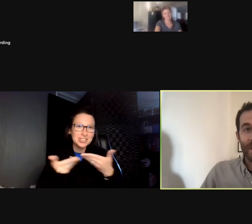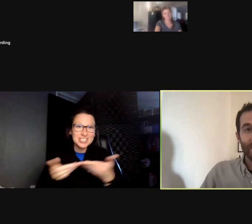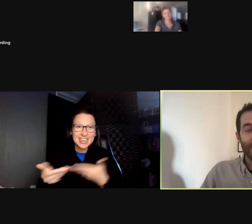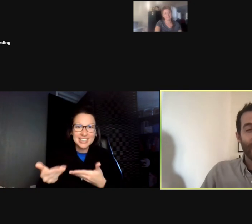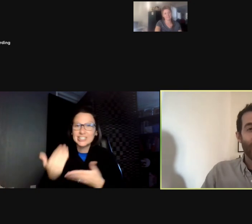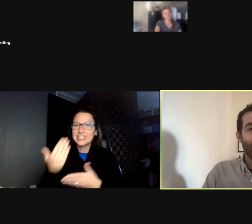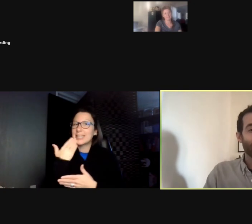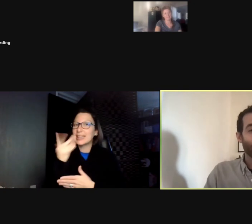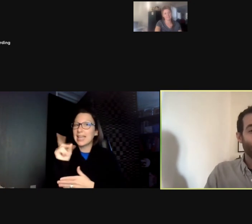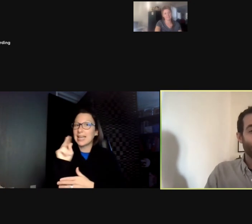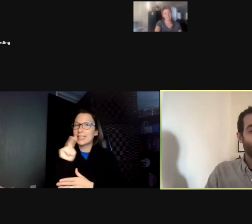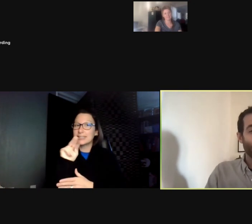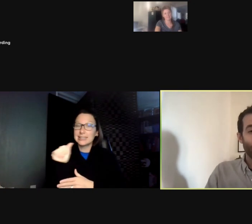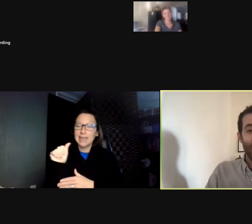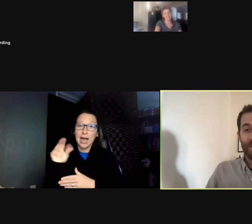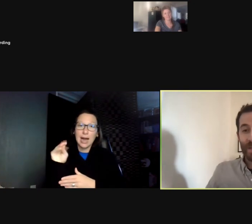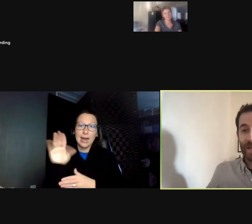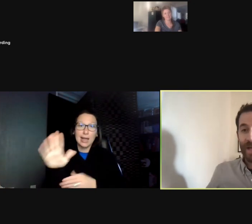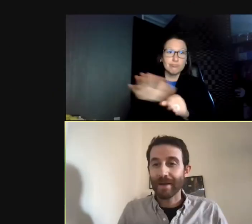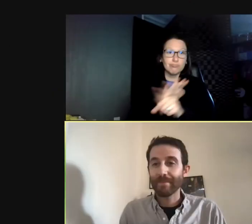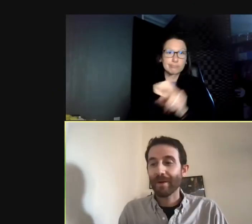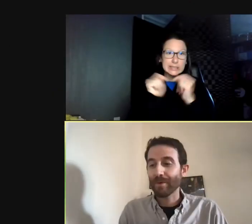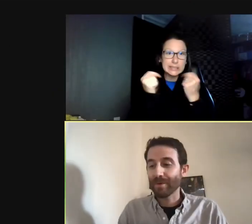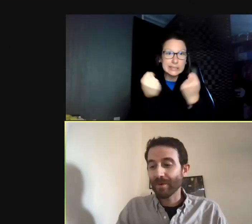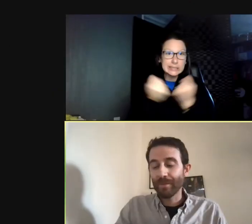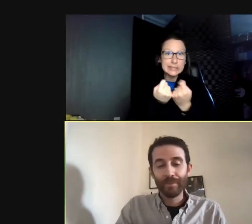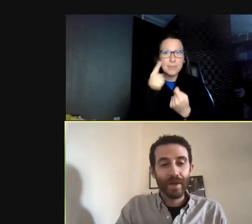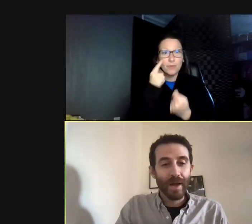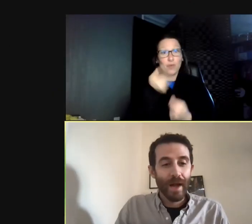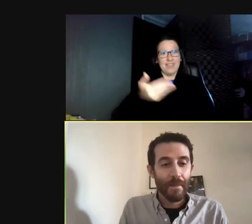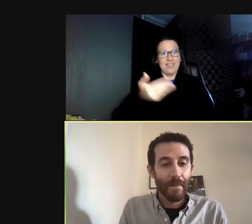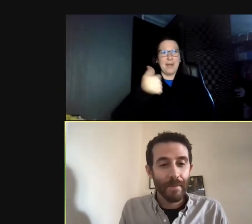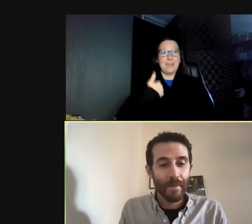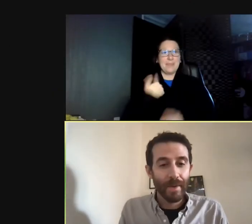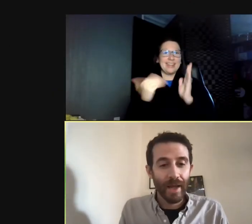whole team for having me again back with you.